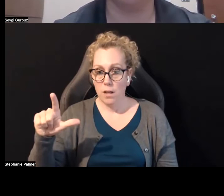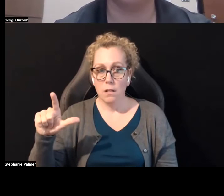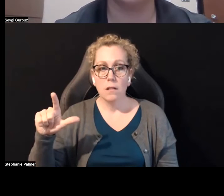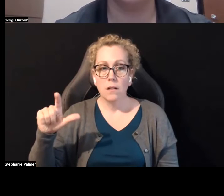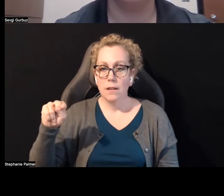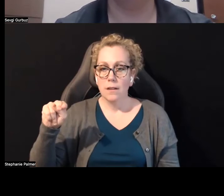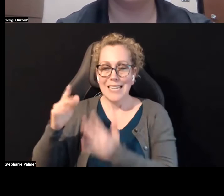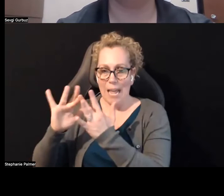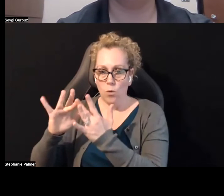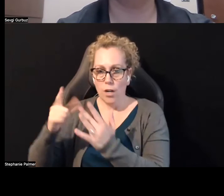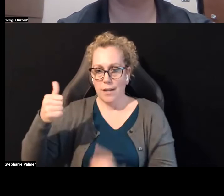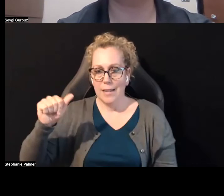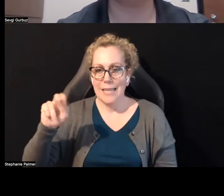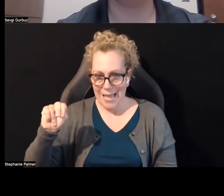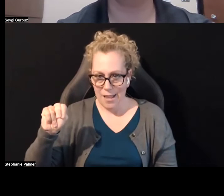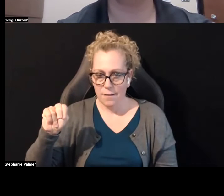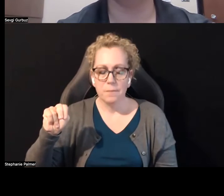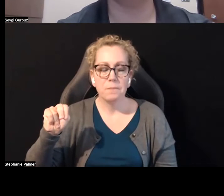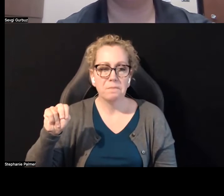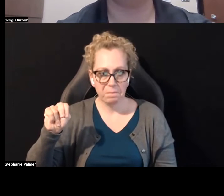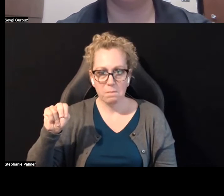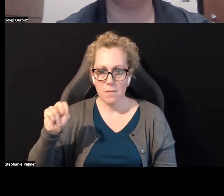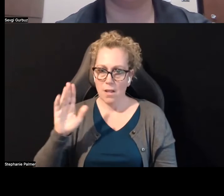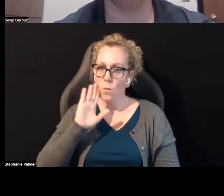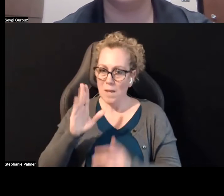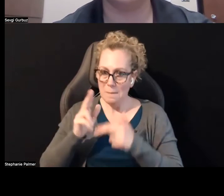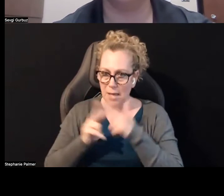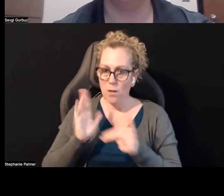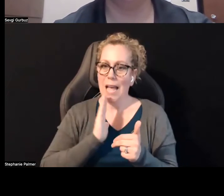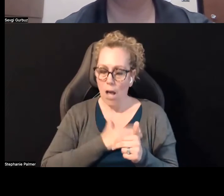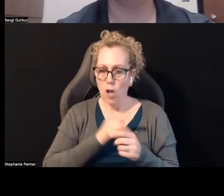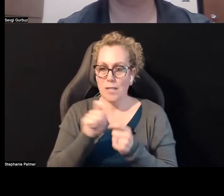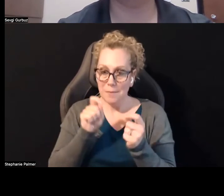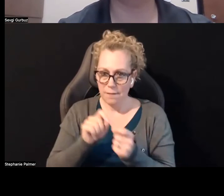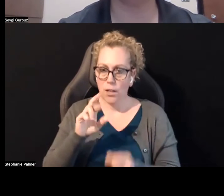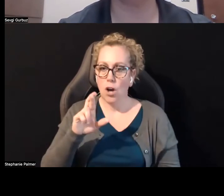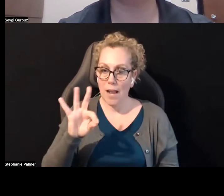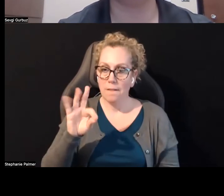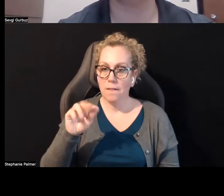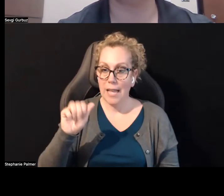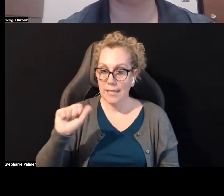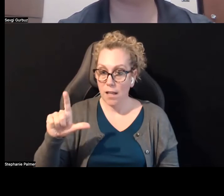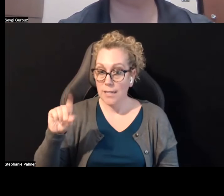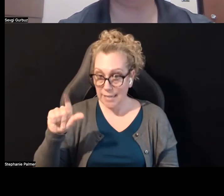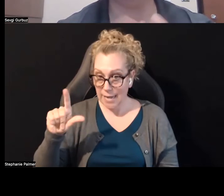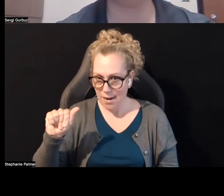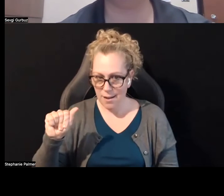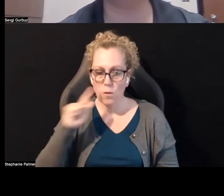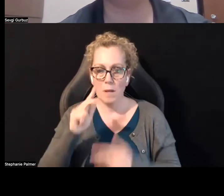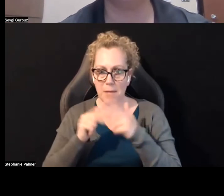of these models that are specific to RF ASL data, which takes into account things